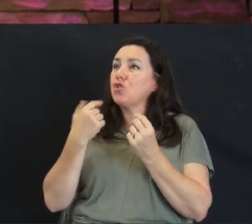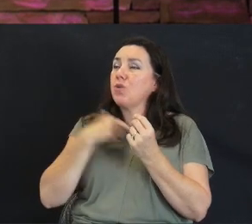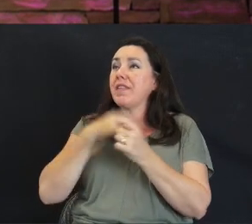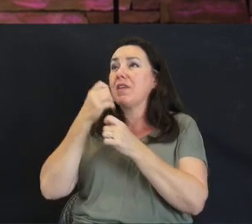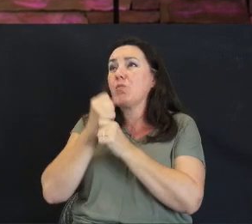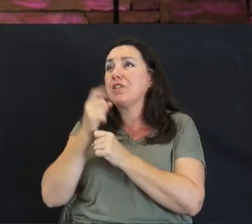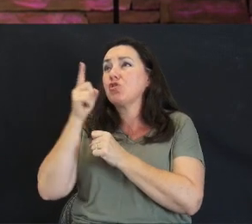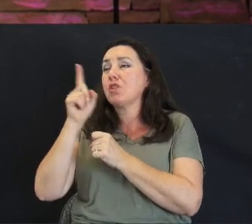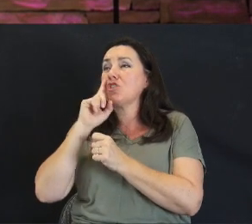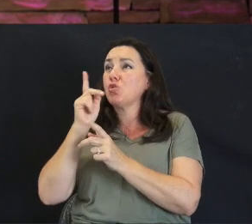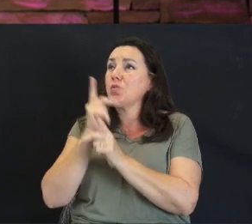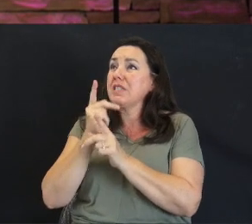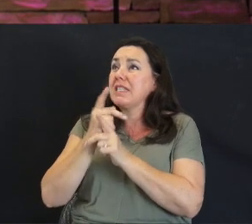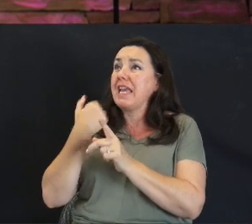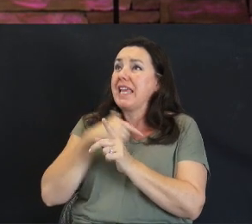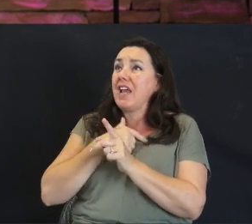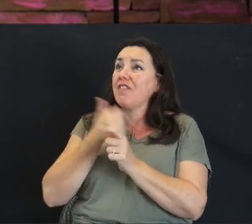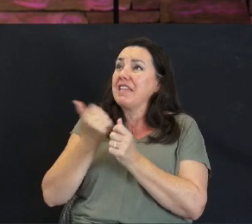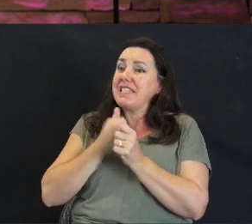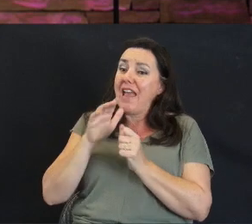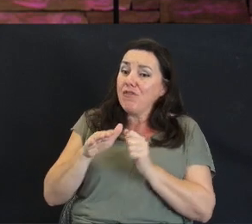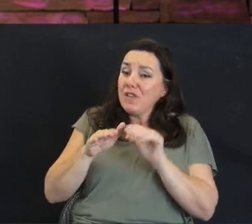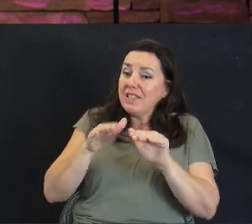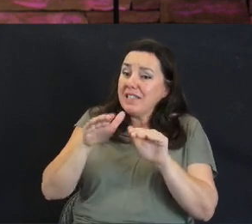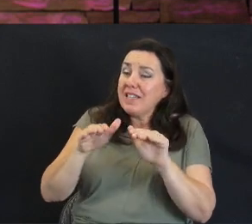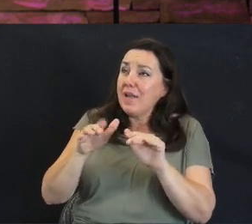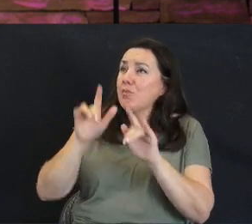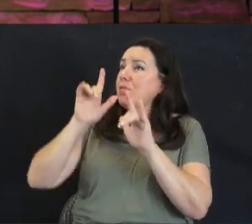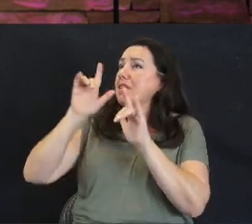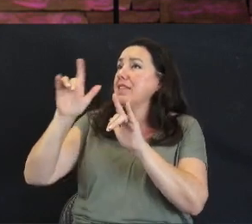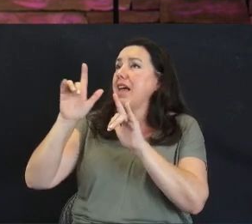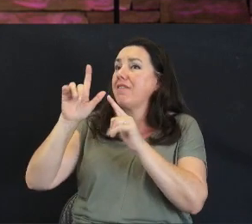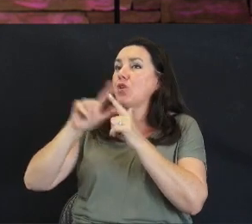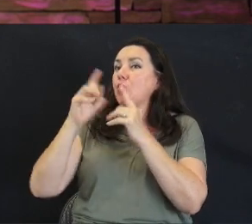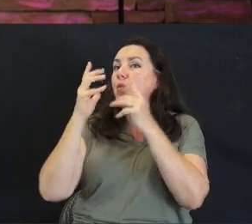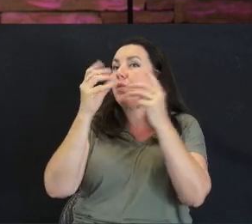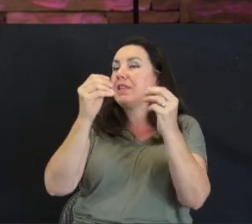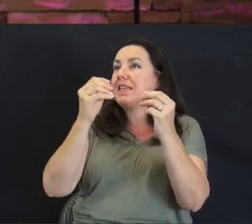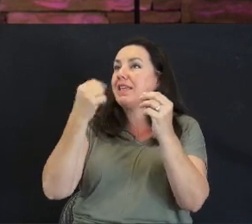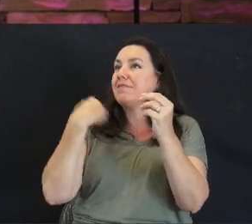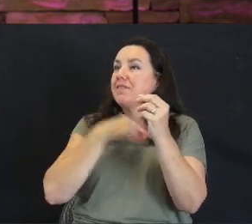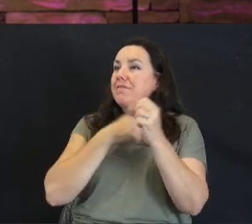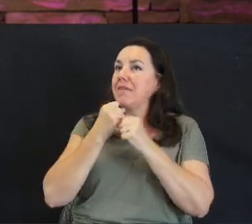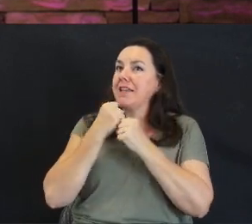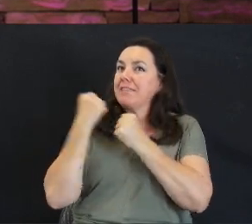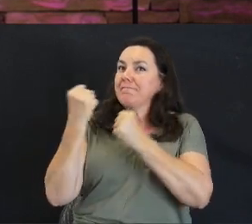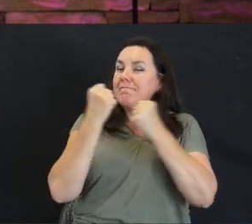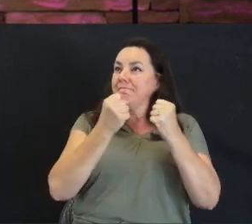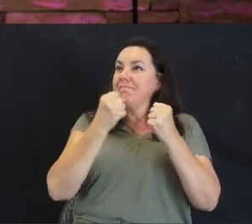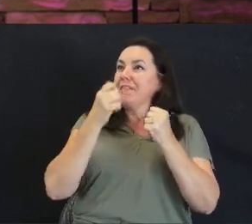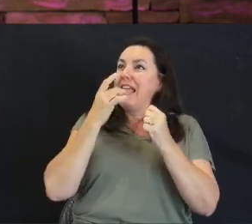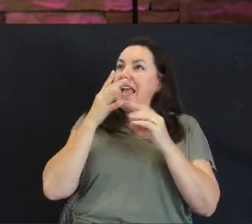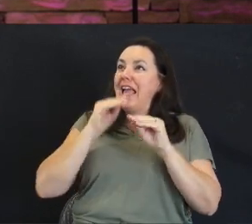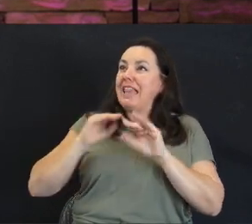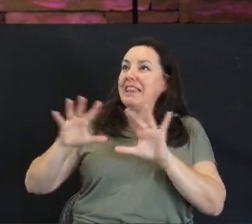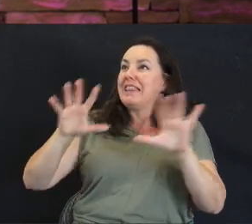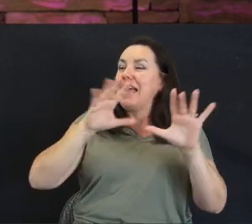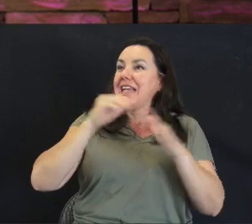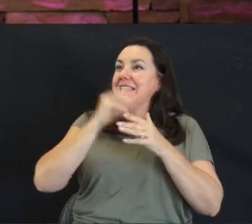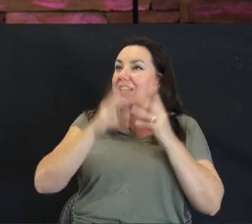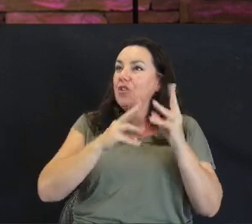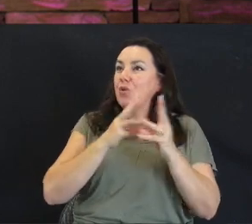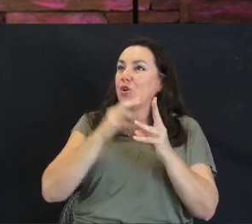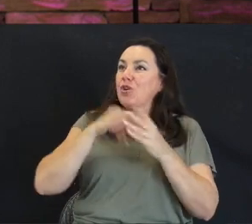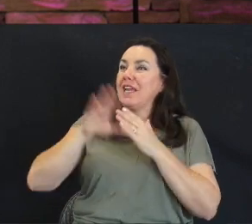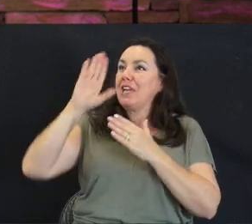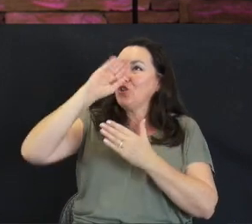you'll take care of us Every step of the way So we love you We thank you As we leave here now God Embolden us Let us be lights In this world And we pray these things In your son's name And the church said